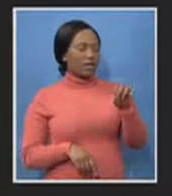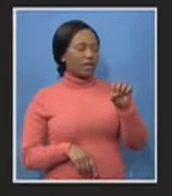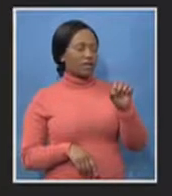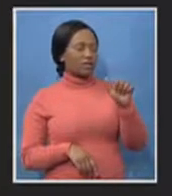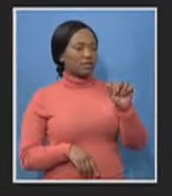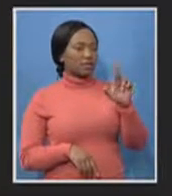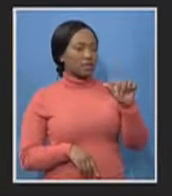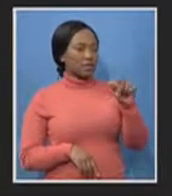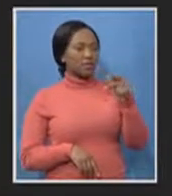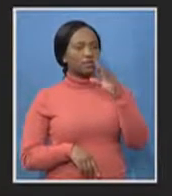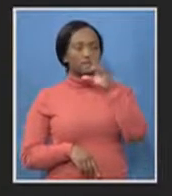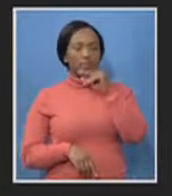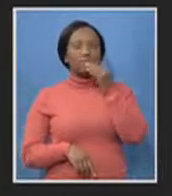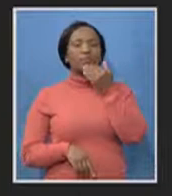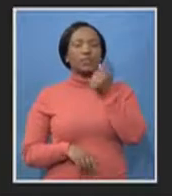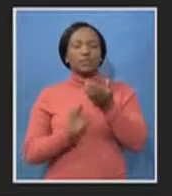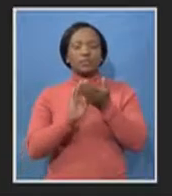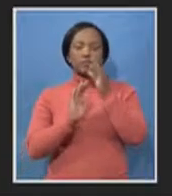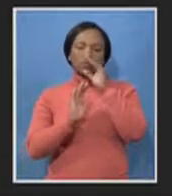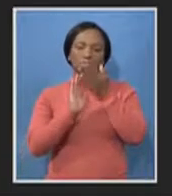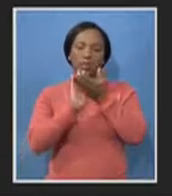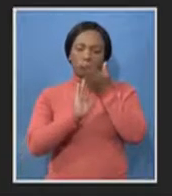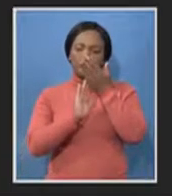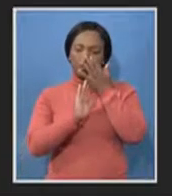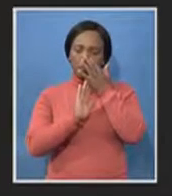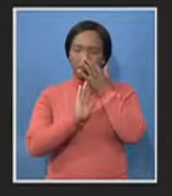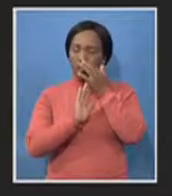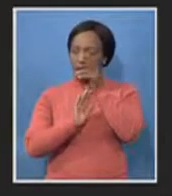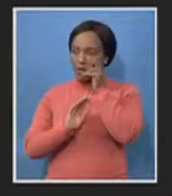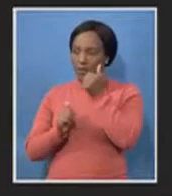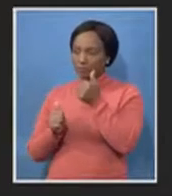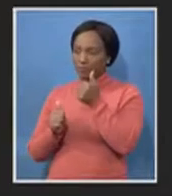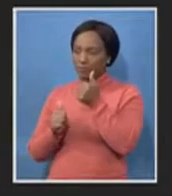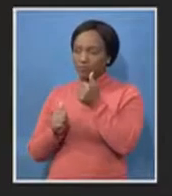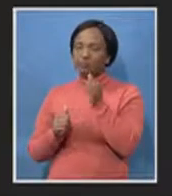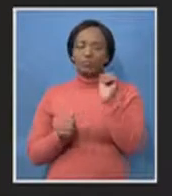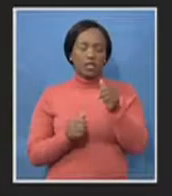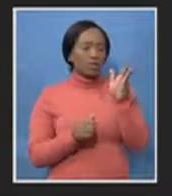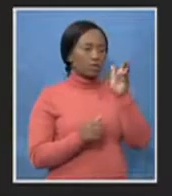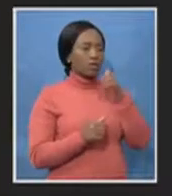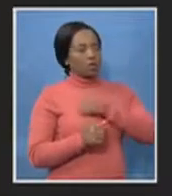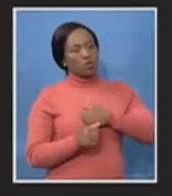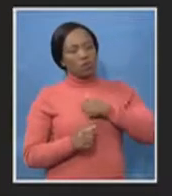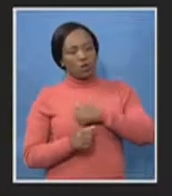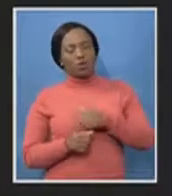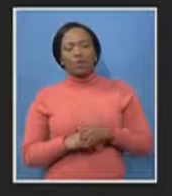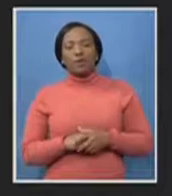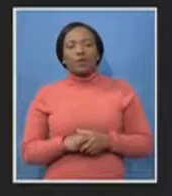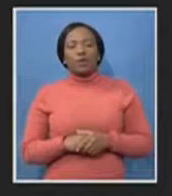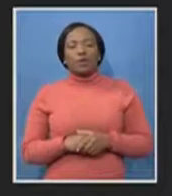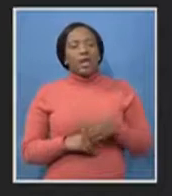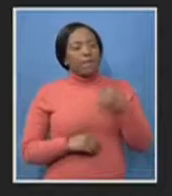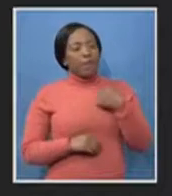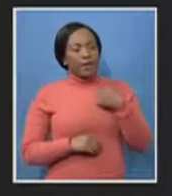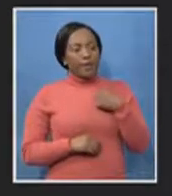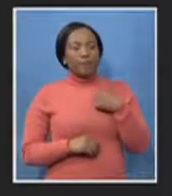me? Yes, we can hear you now. Okay, sorry about that. So I am wondering if you can talk a bit more about